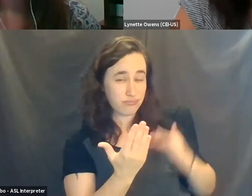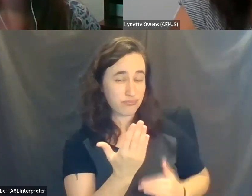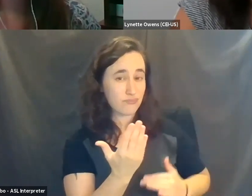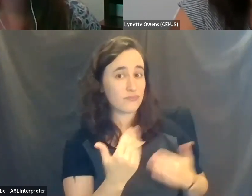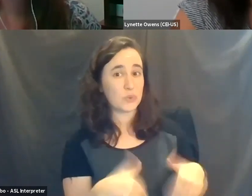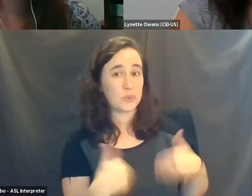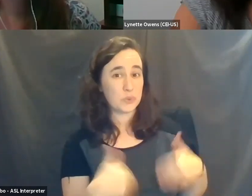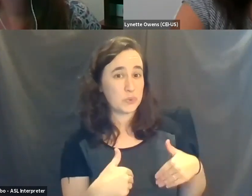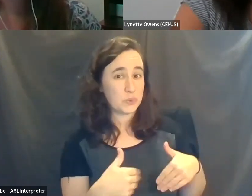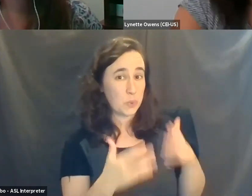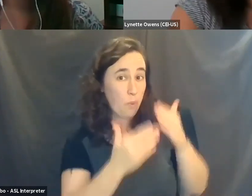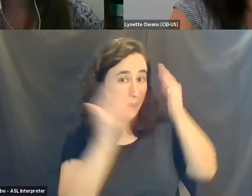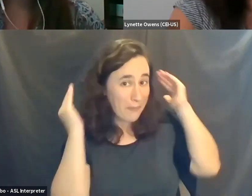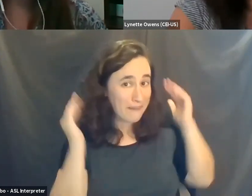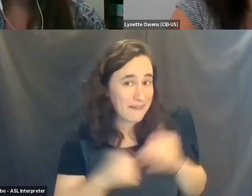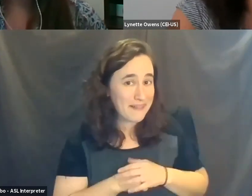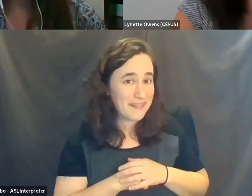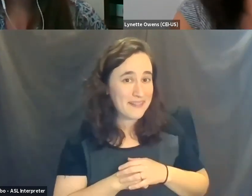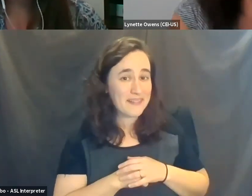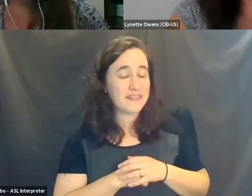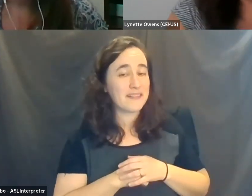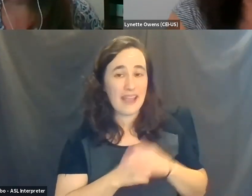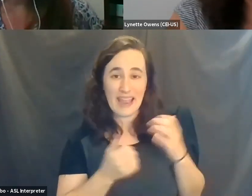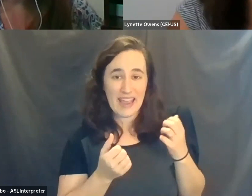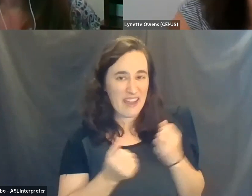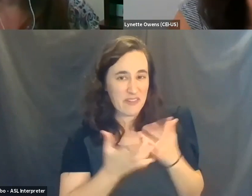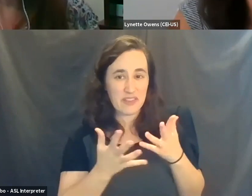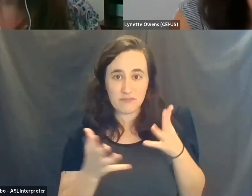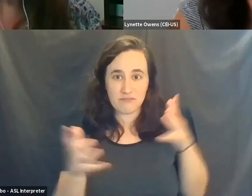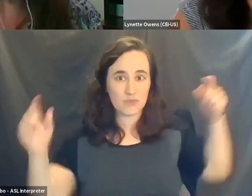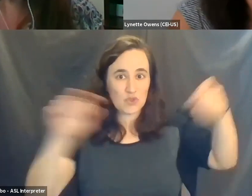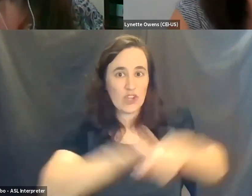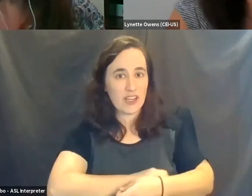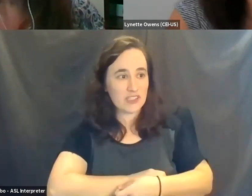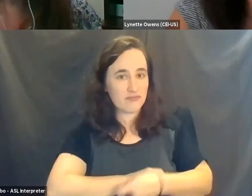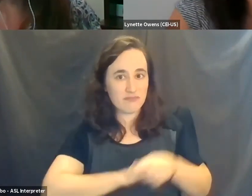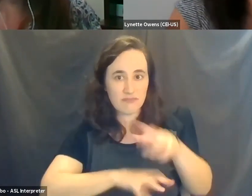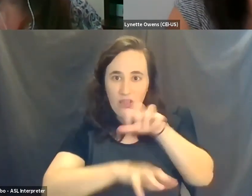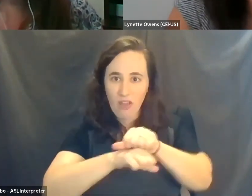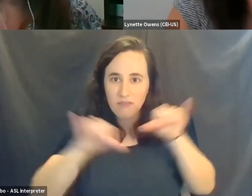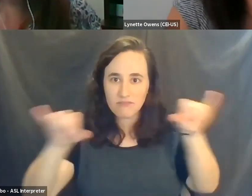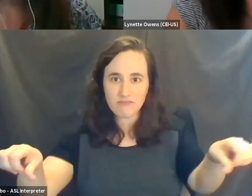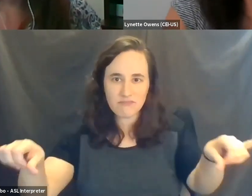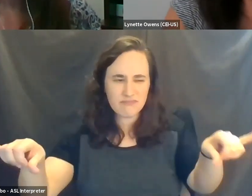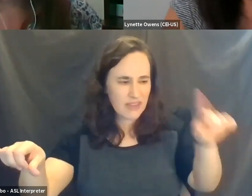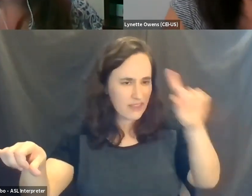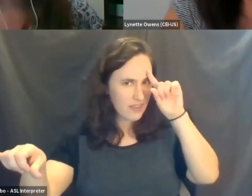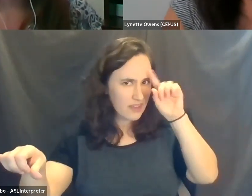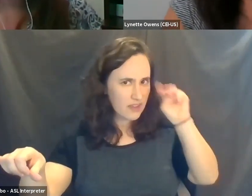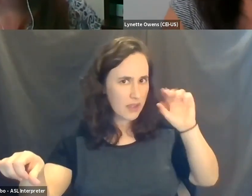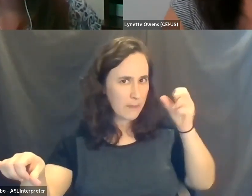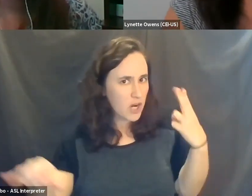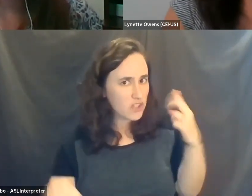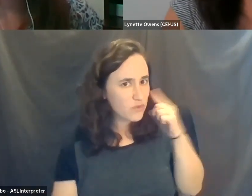something when everybody went into lockdown back in, I guess was it March for you?